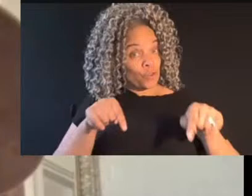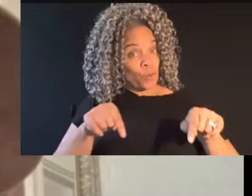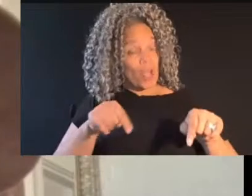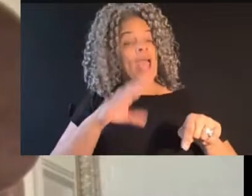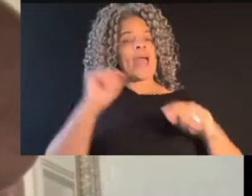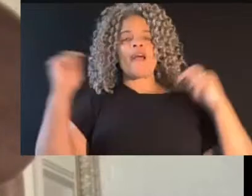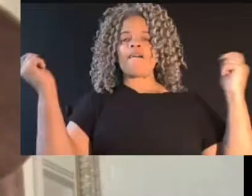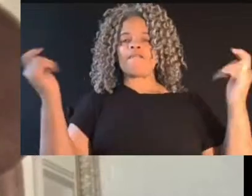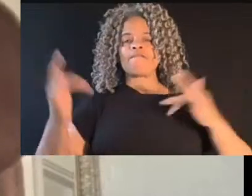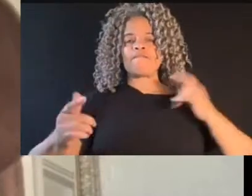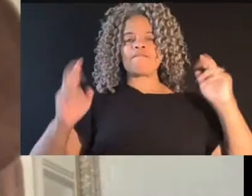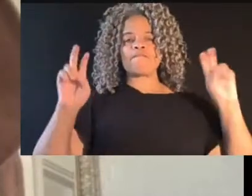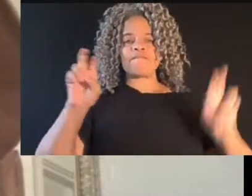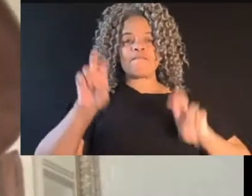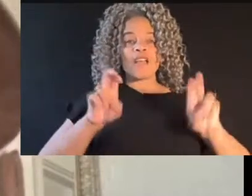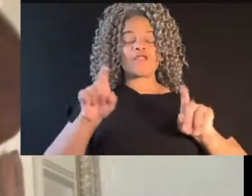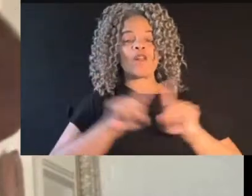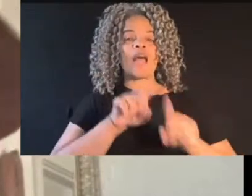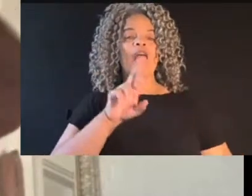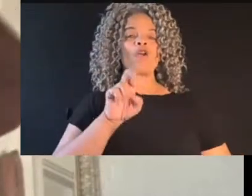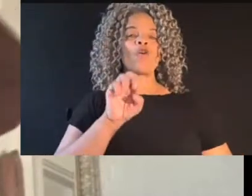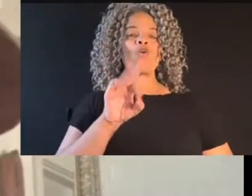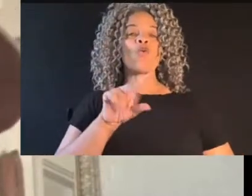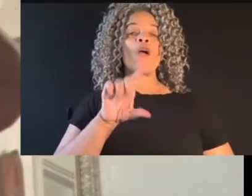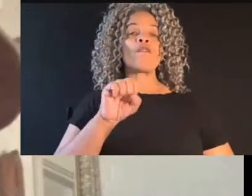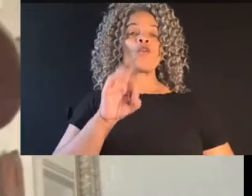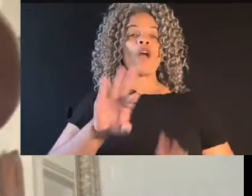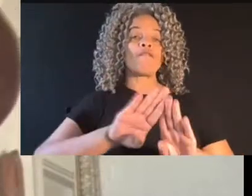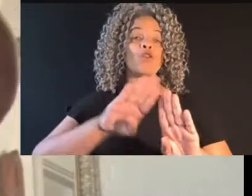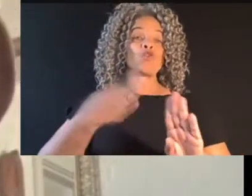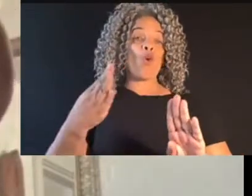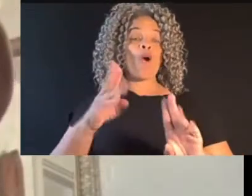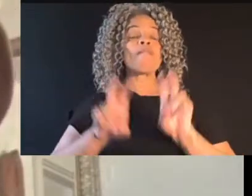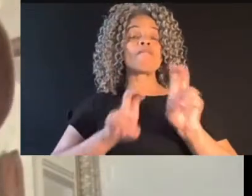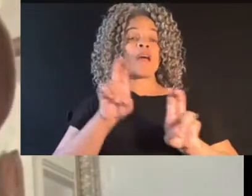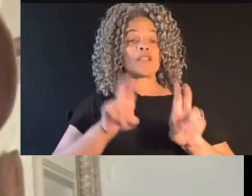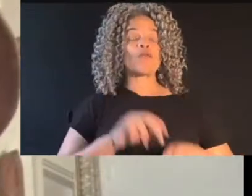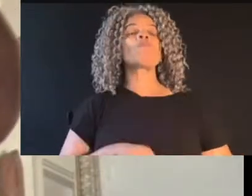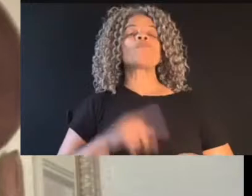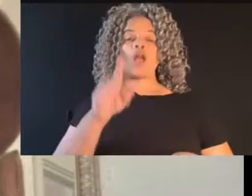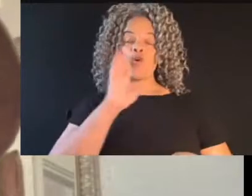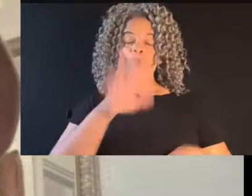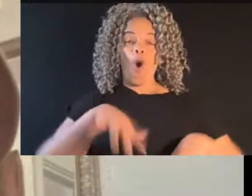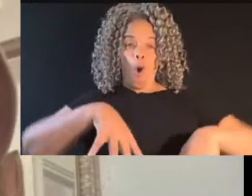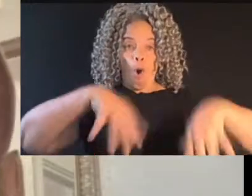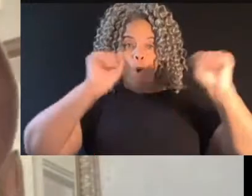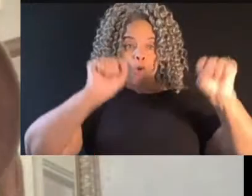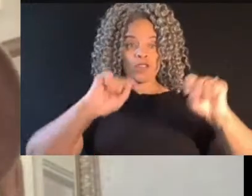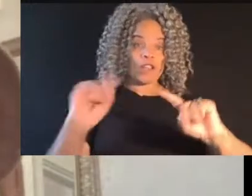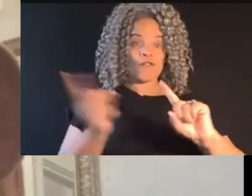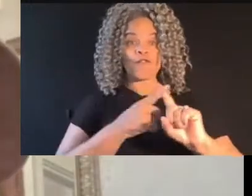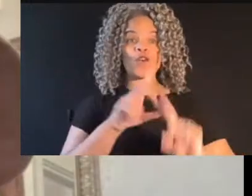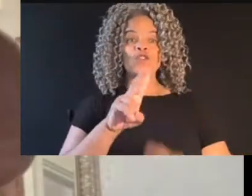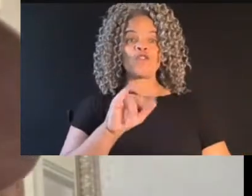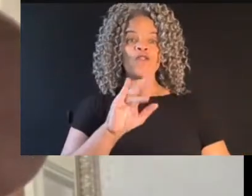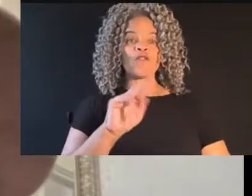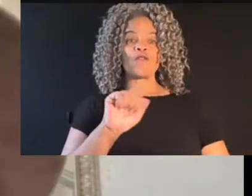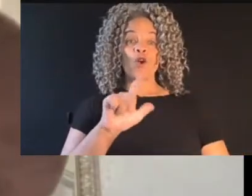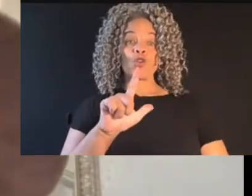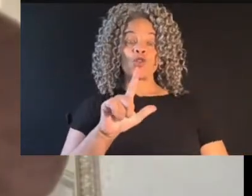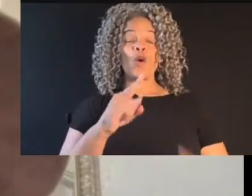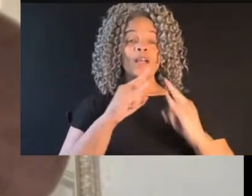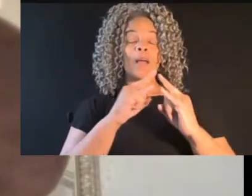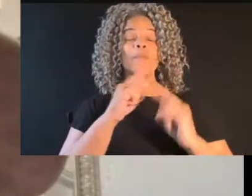festivals such as Refuge Outdoor Festival. Refuge will host its very first virtual camp-in coming